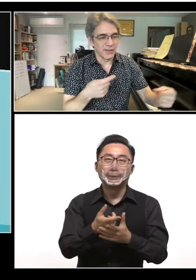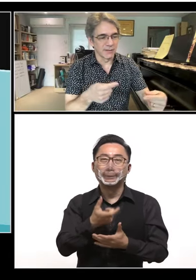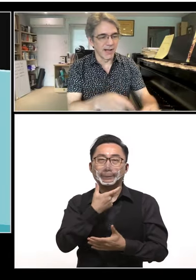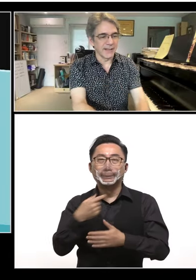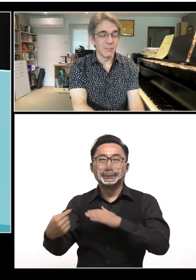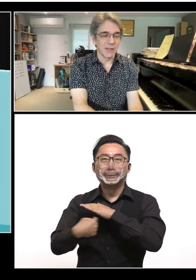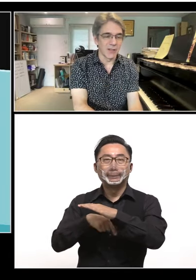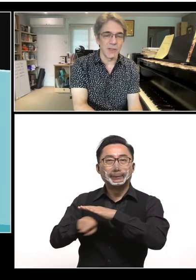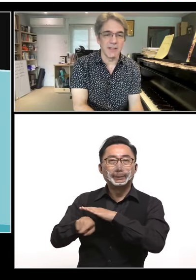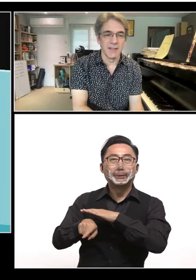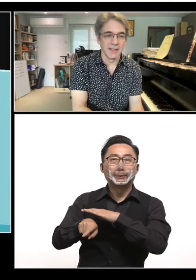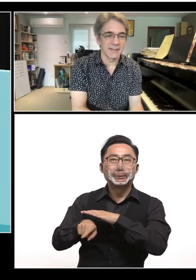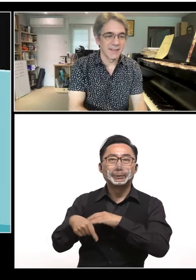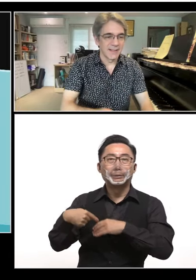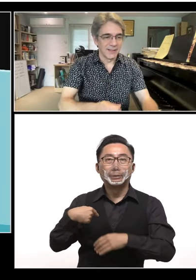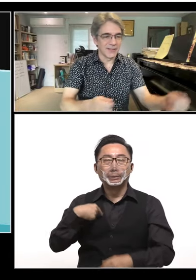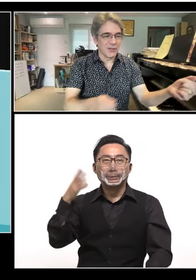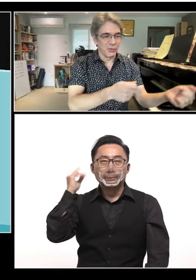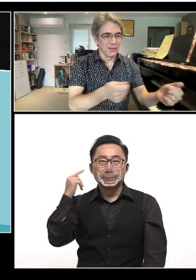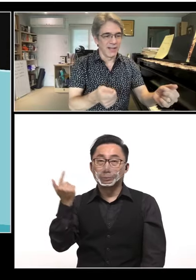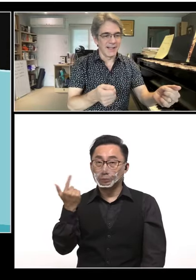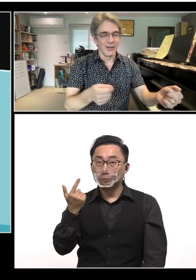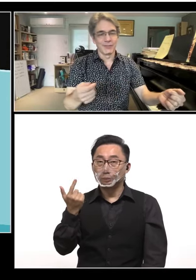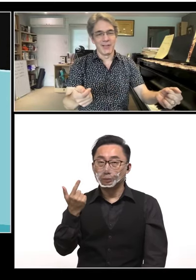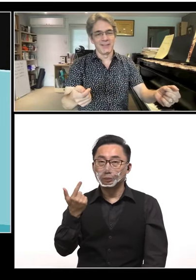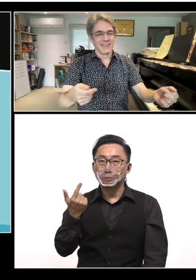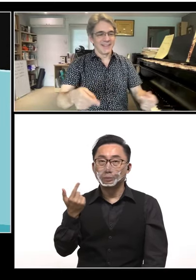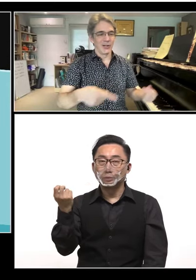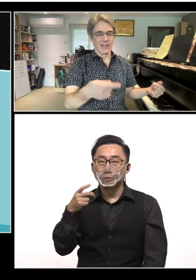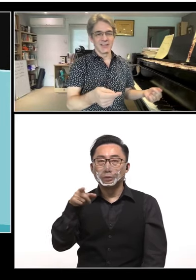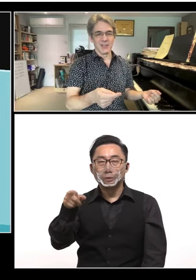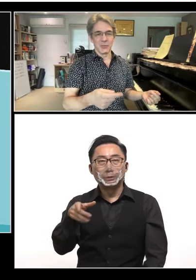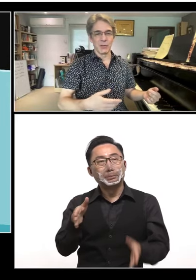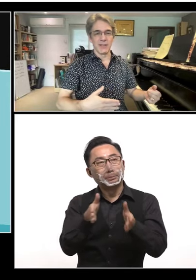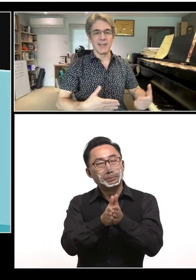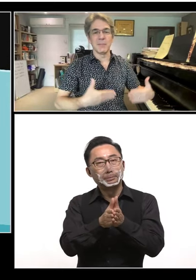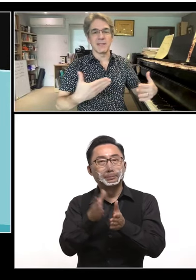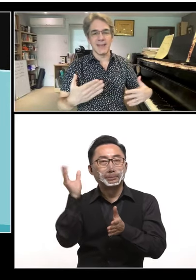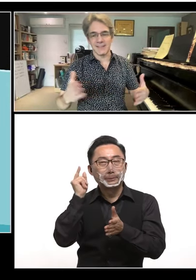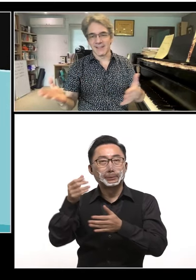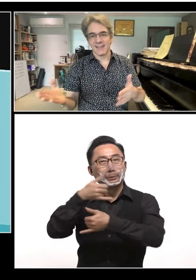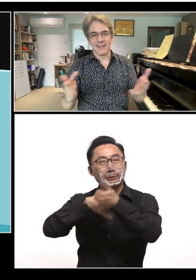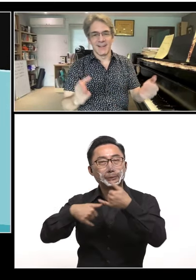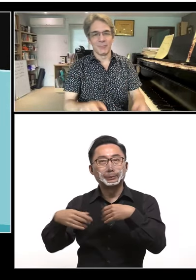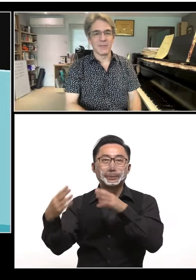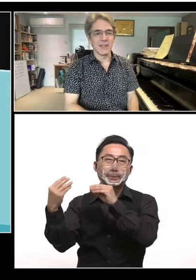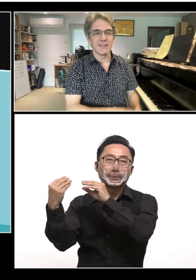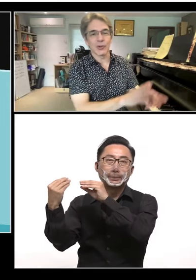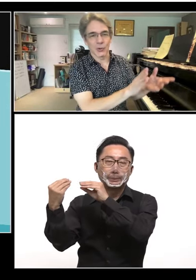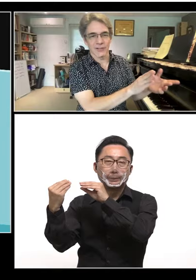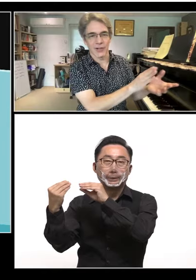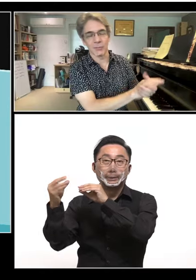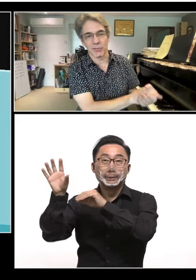to this a lot, and because we did this, listen to it a lot, often in our lessons we would imitate